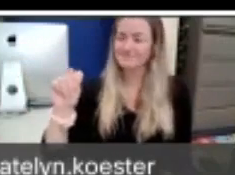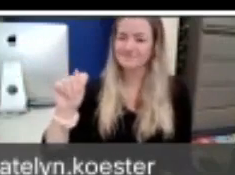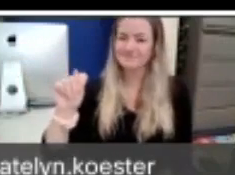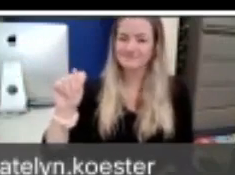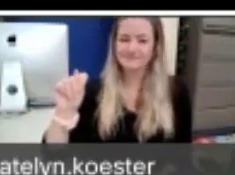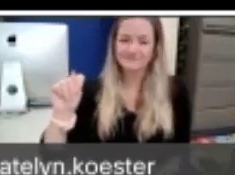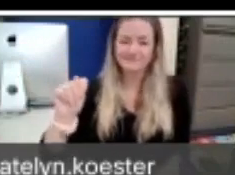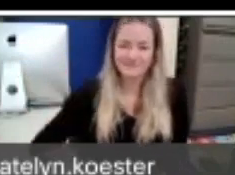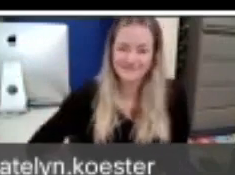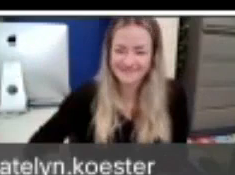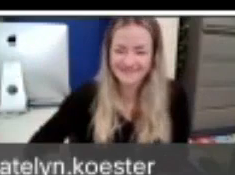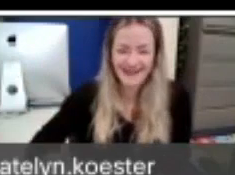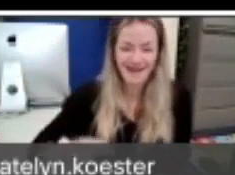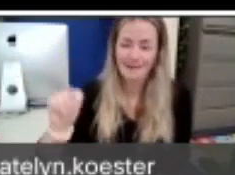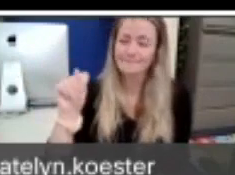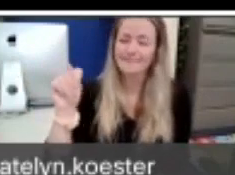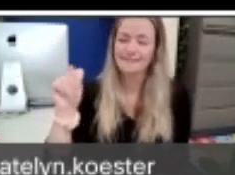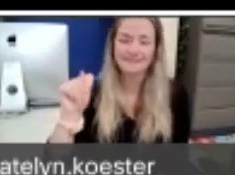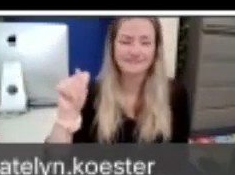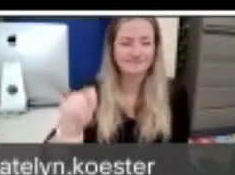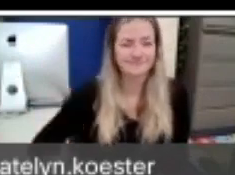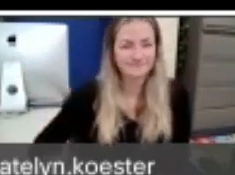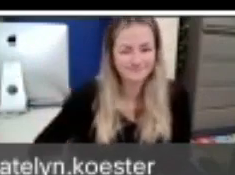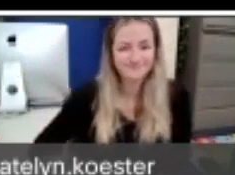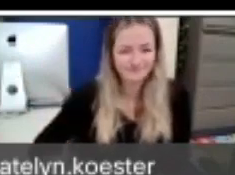You just kind of shake the T back and forth, bathroom.